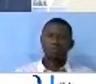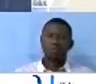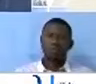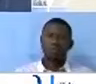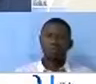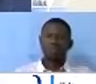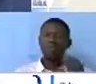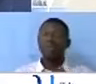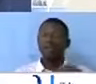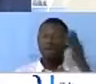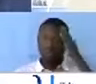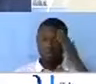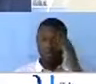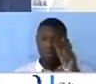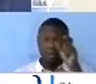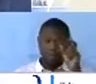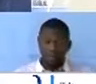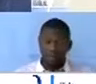not.